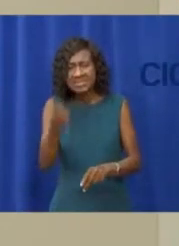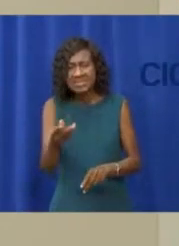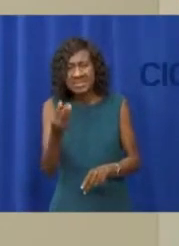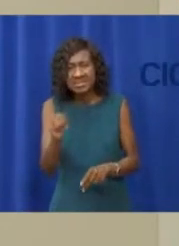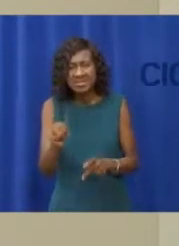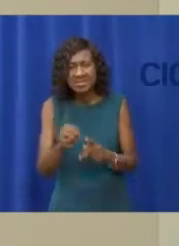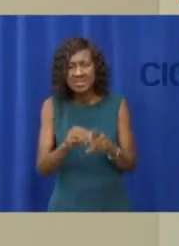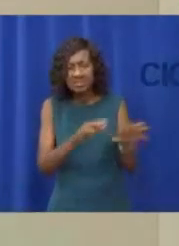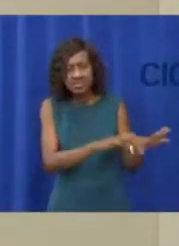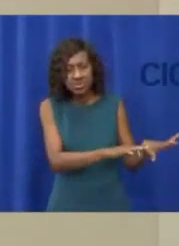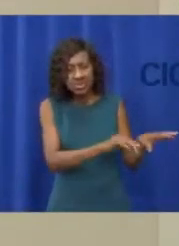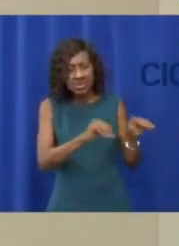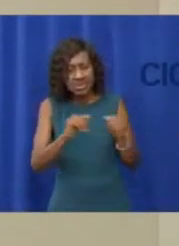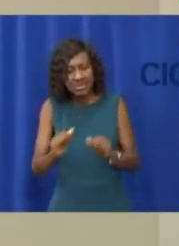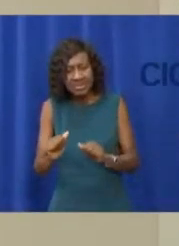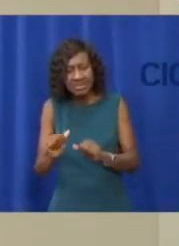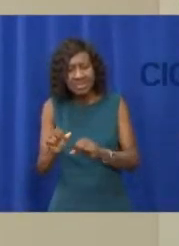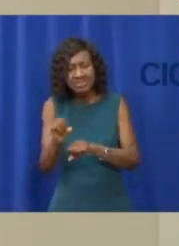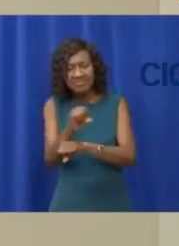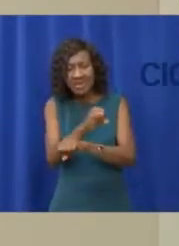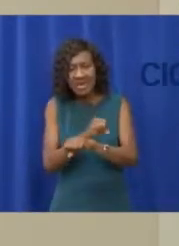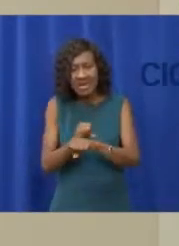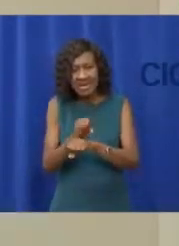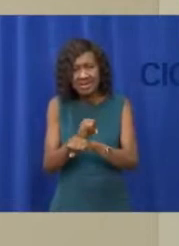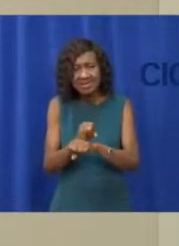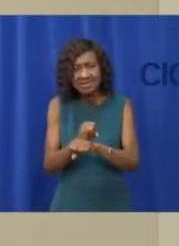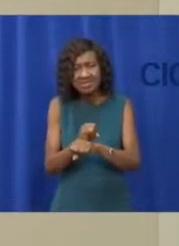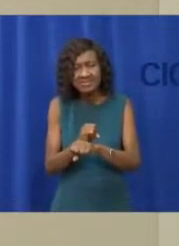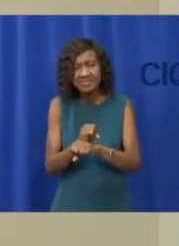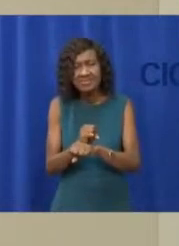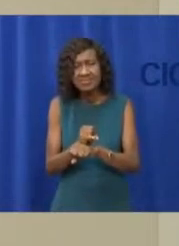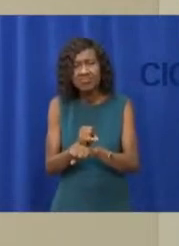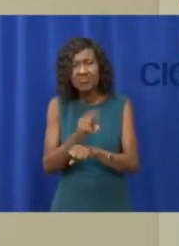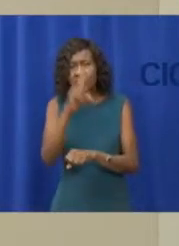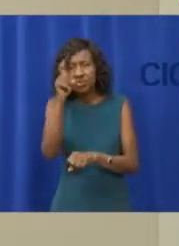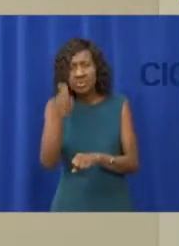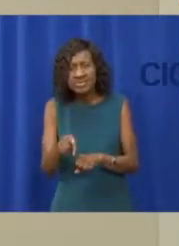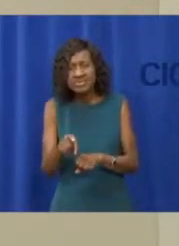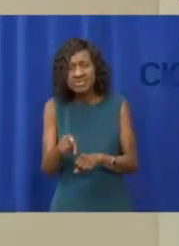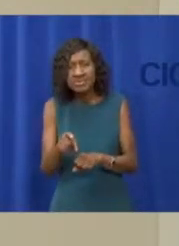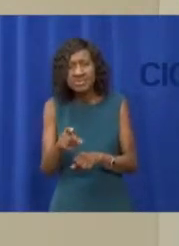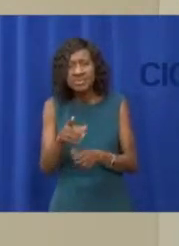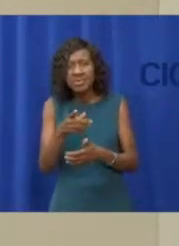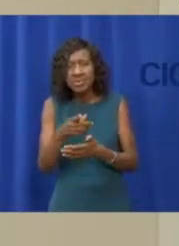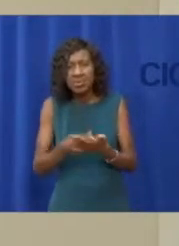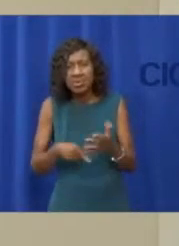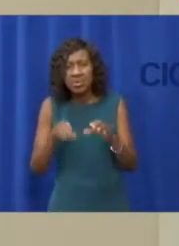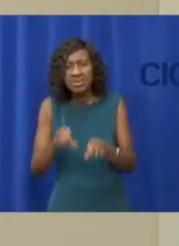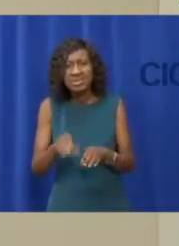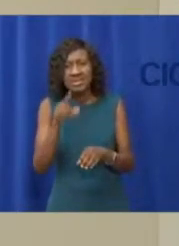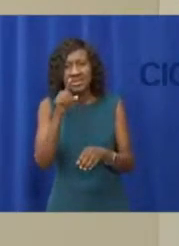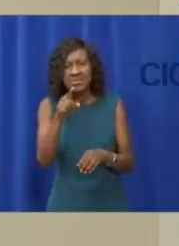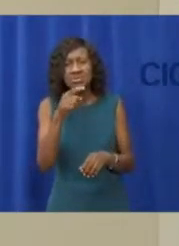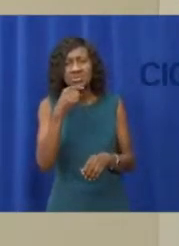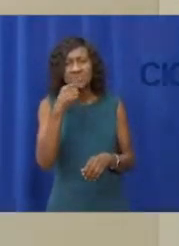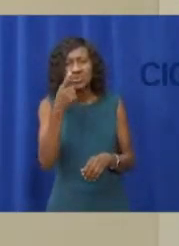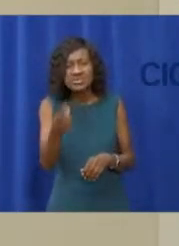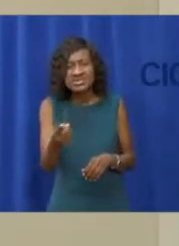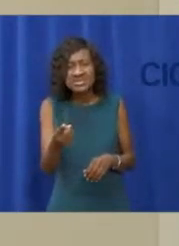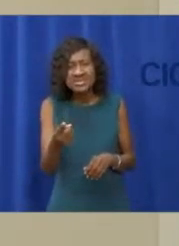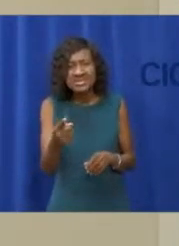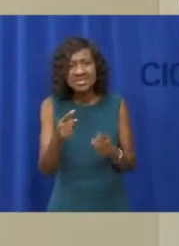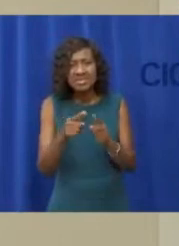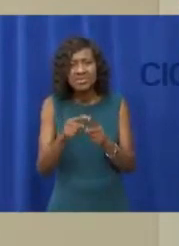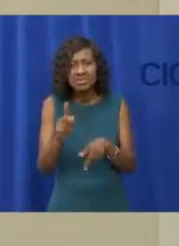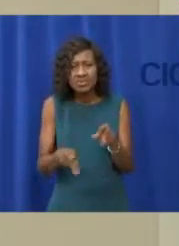that, you know, this is what we really want them to do, but what assurances can you give to the community, the people who